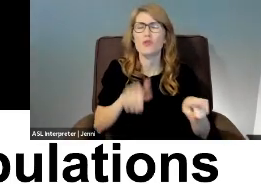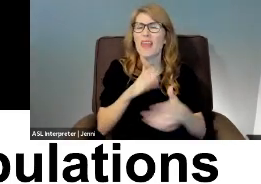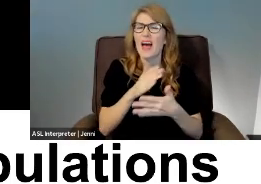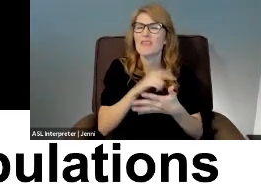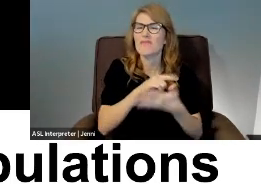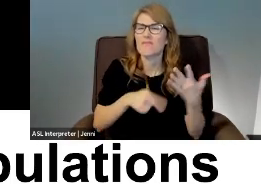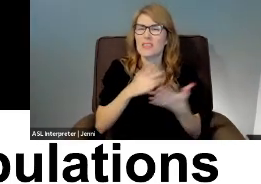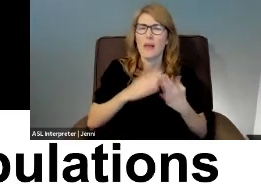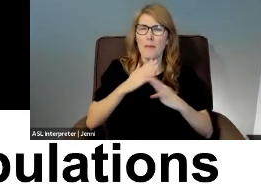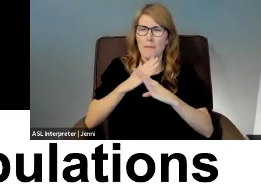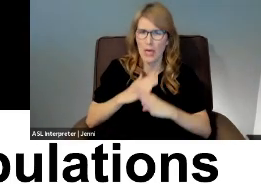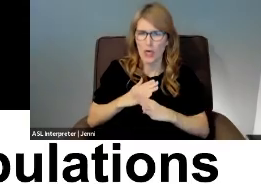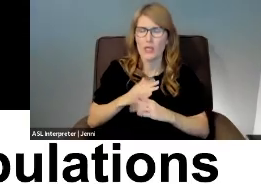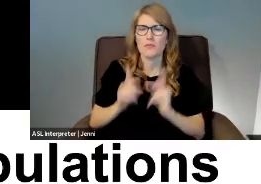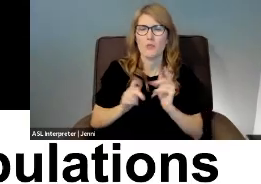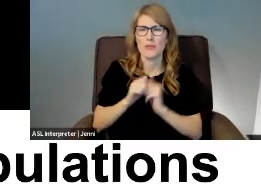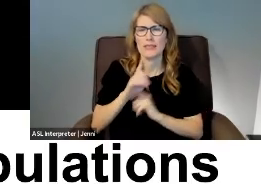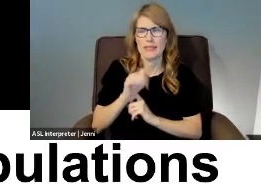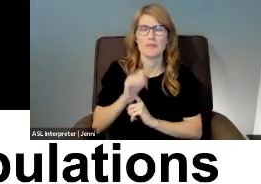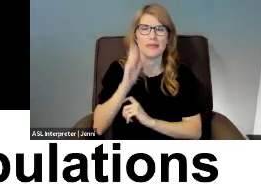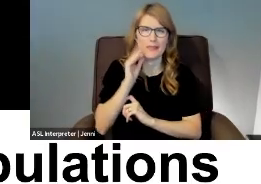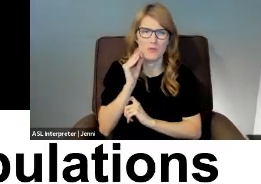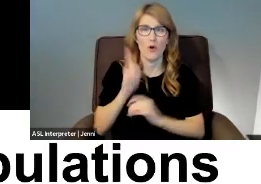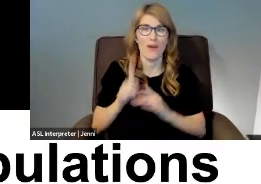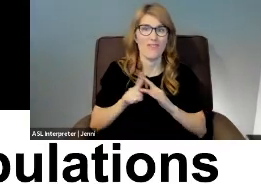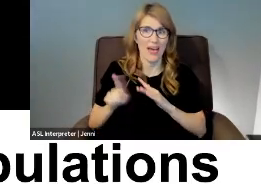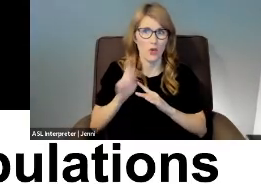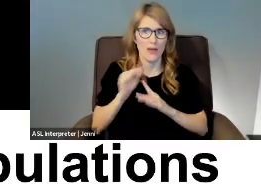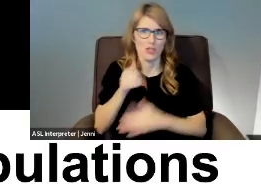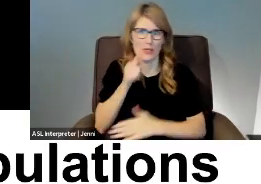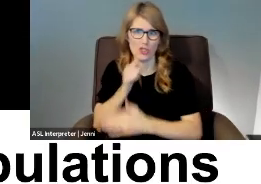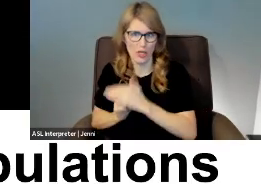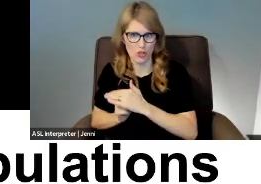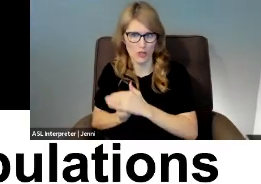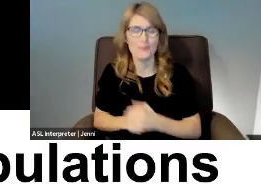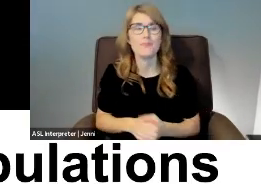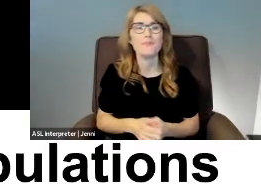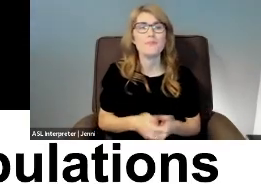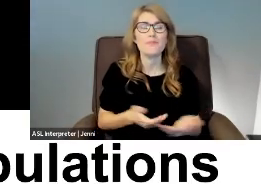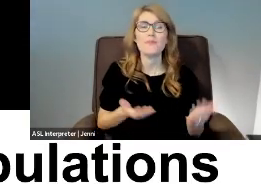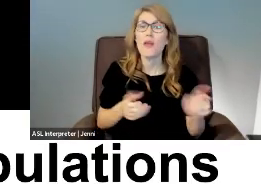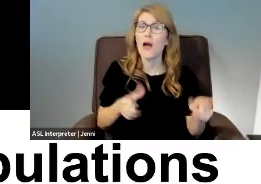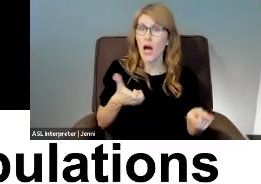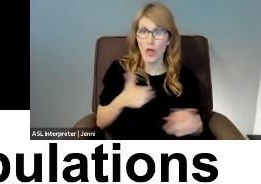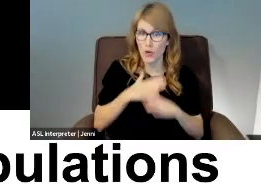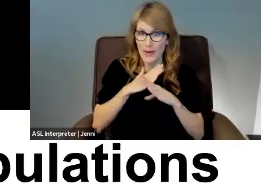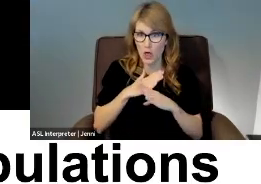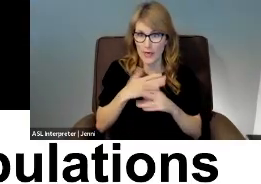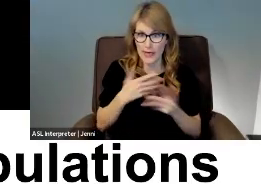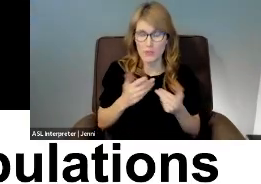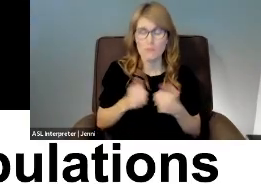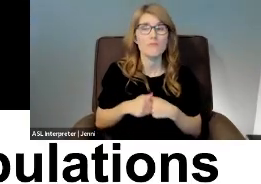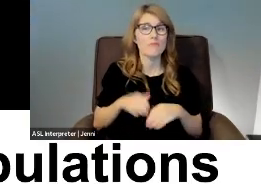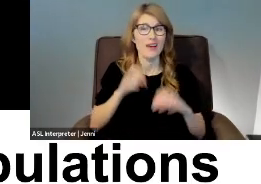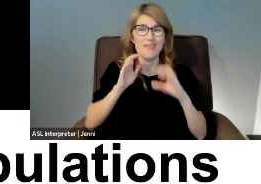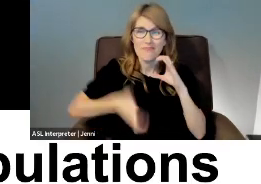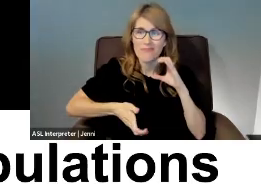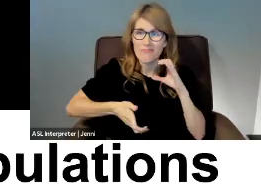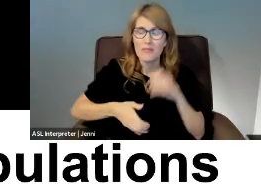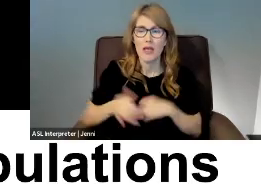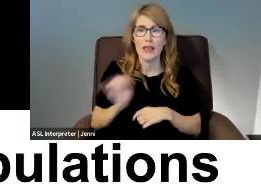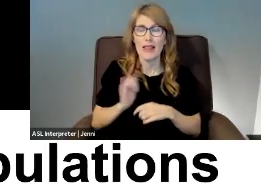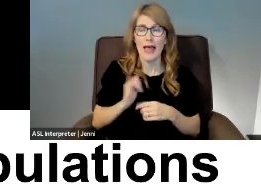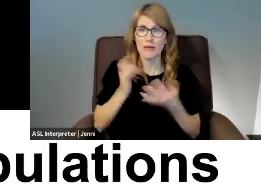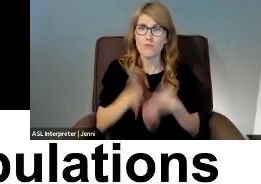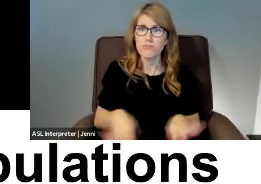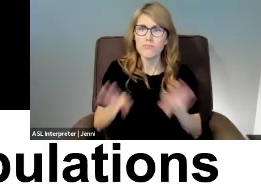with disabilities experience. Other barriers would include communication failures, such as crucial